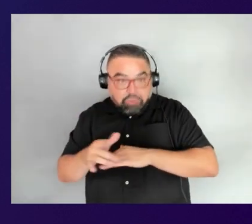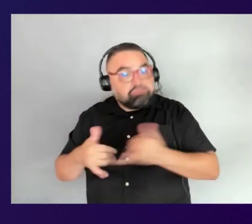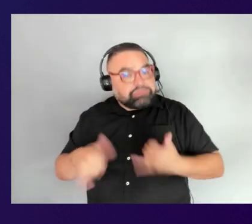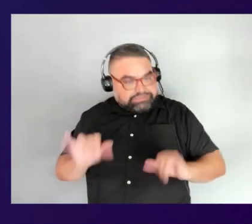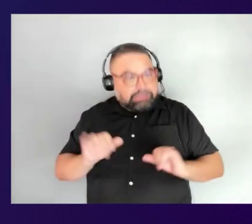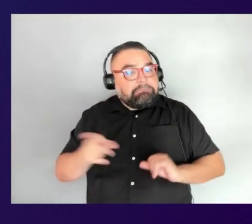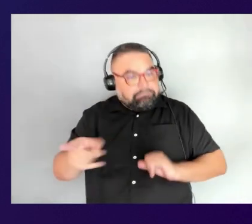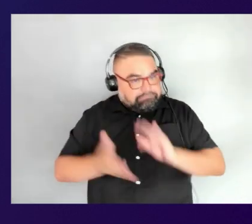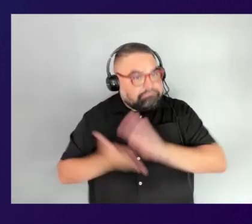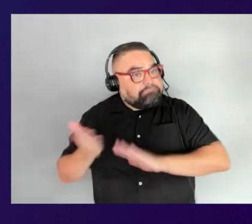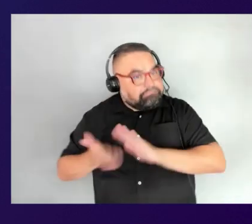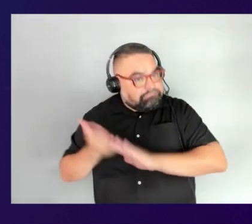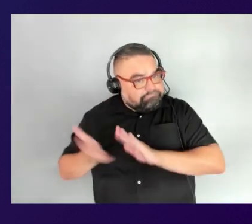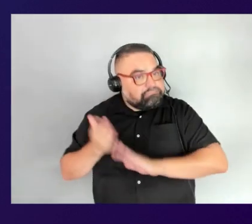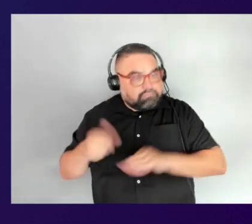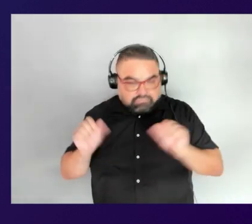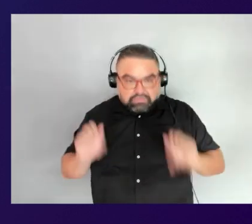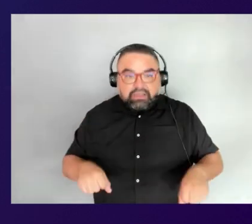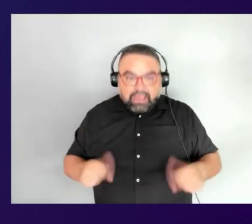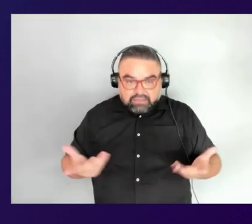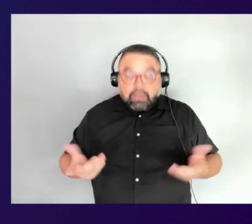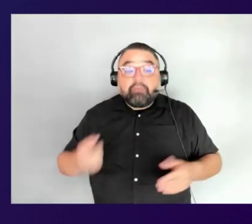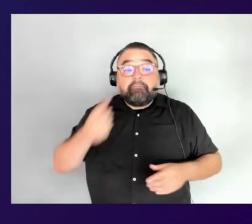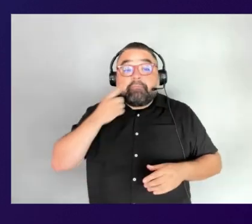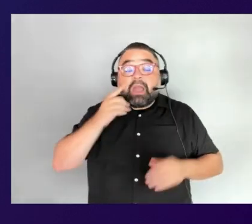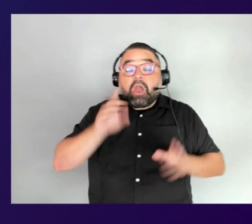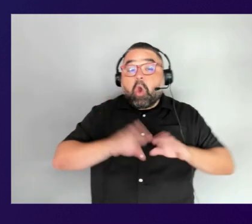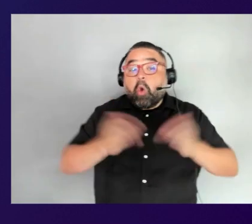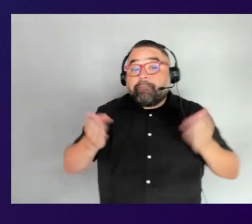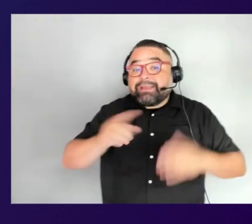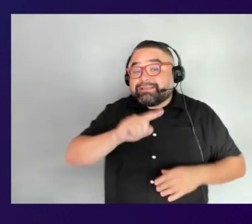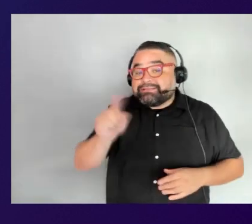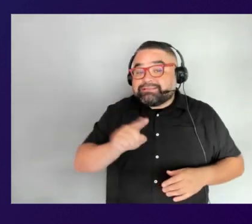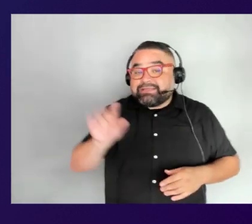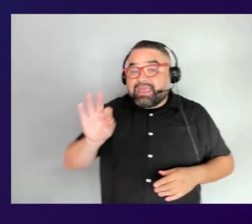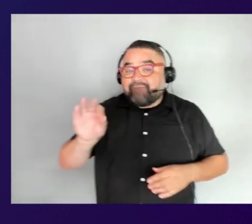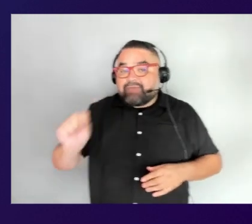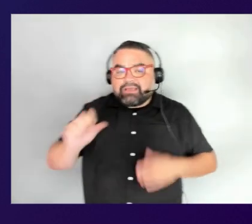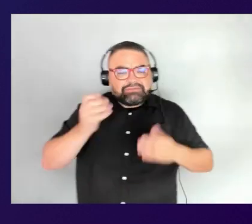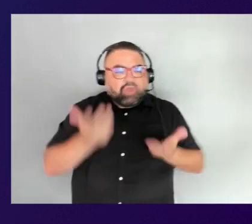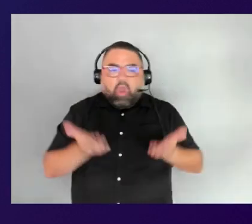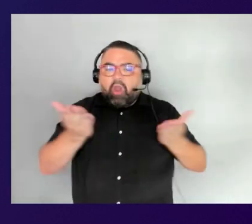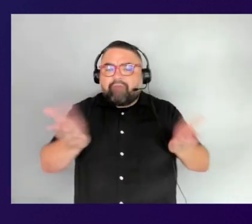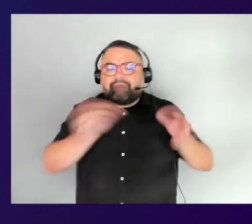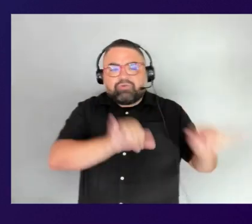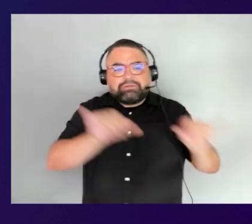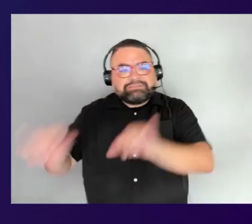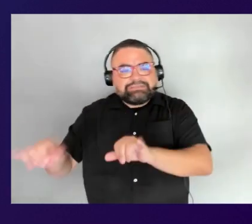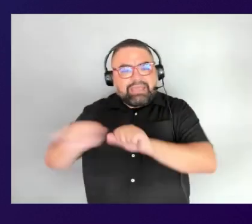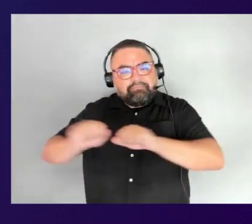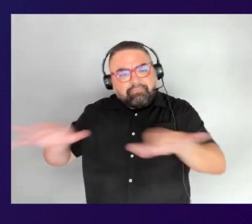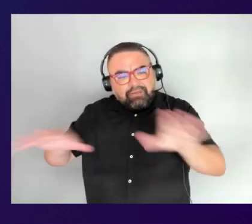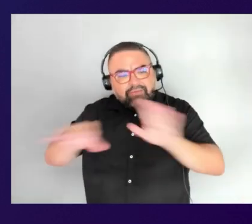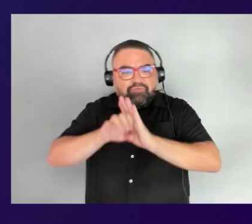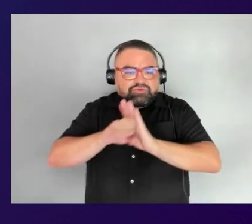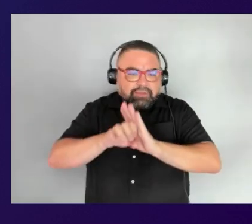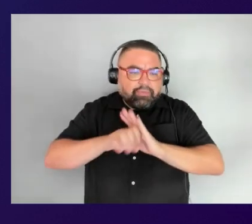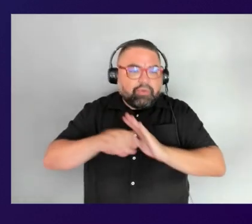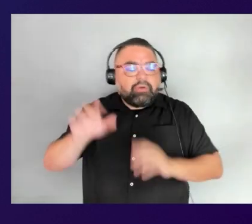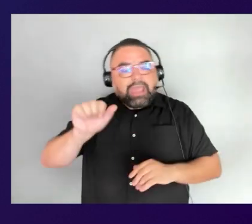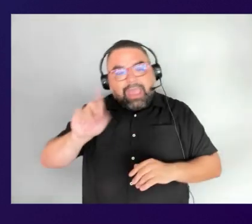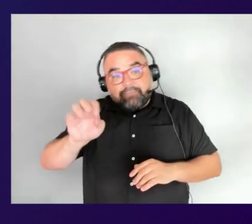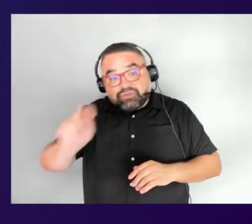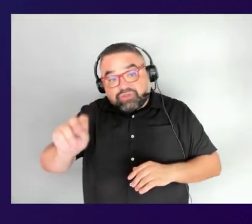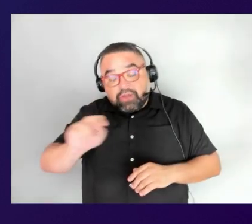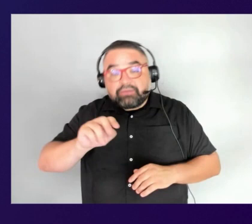systems on Amazon FSx for OpenZFS, similar to what we offer with our other deployments, for example, Amazon FSx for NetApp ONTAP,